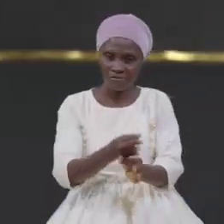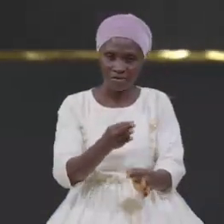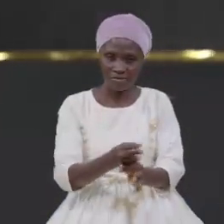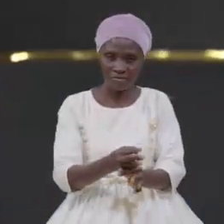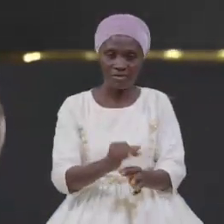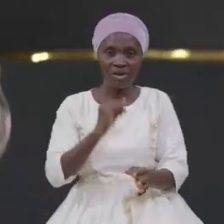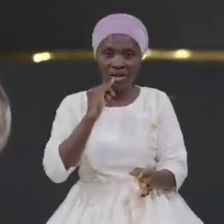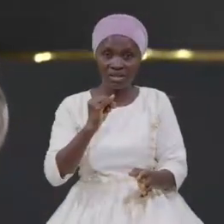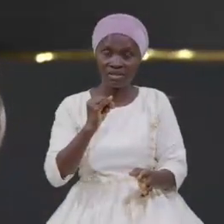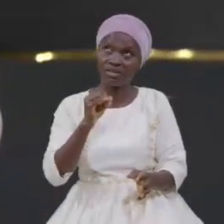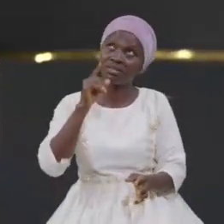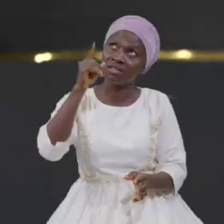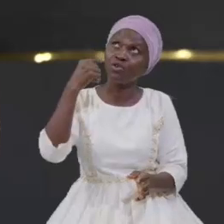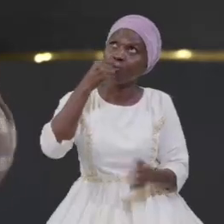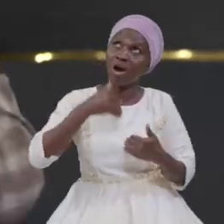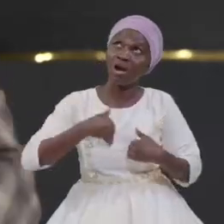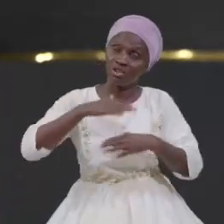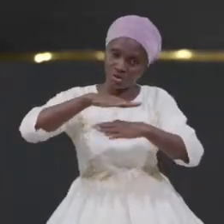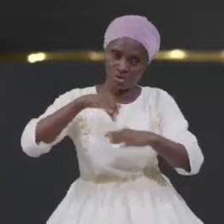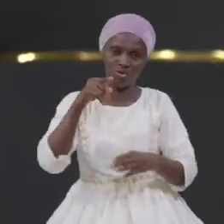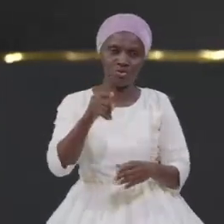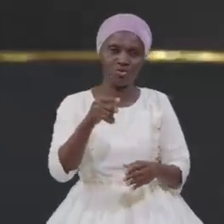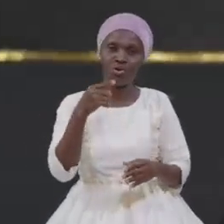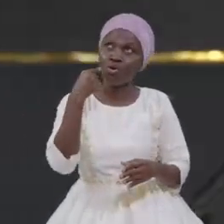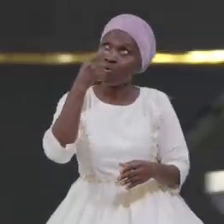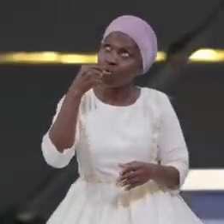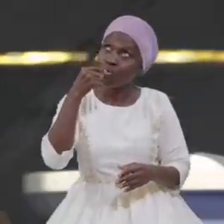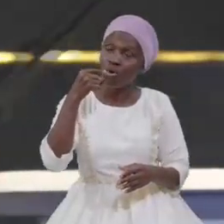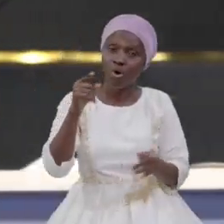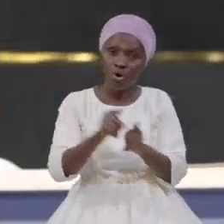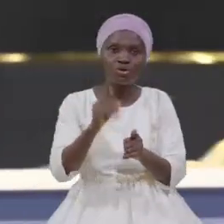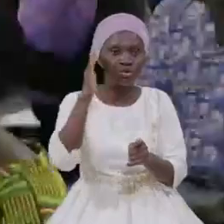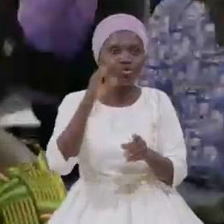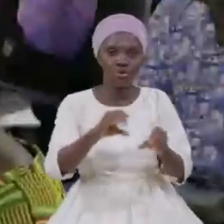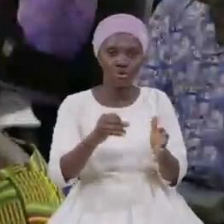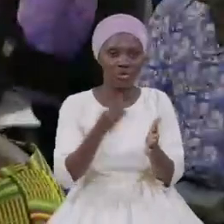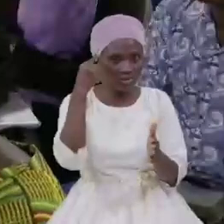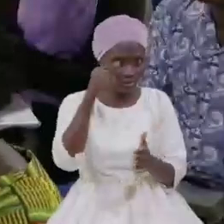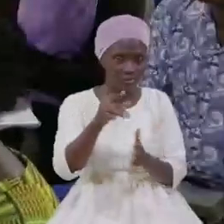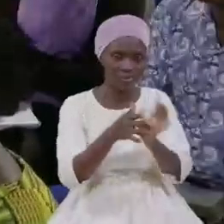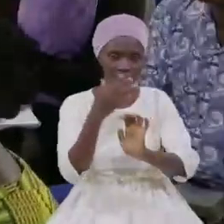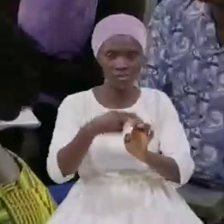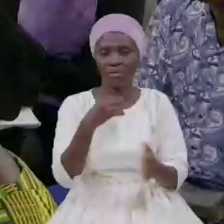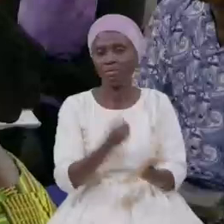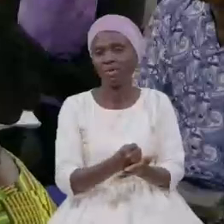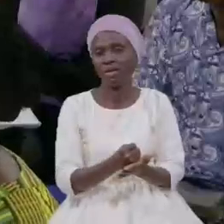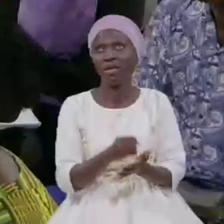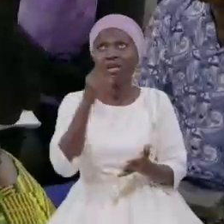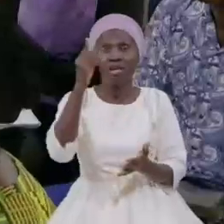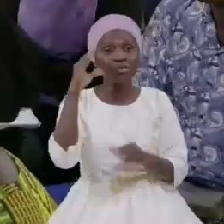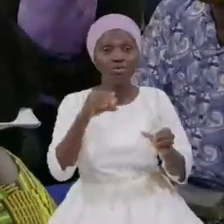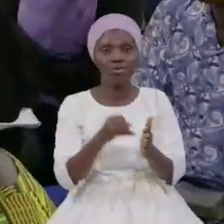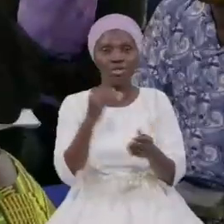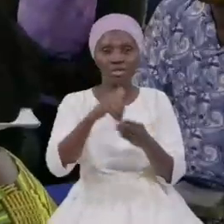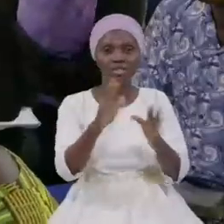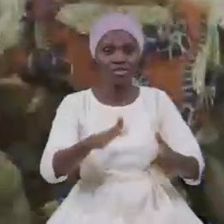you, who also will do it. He'll do it in your life today. He'll do it in our